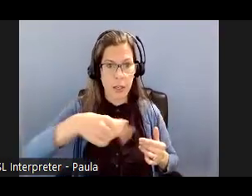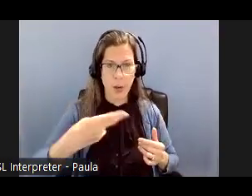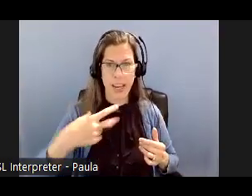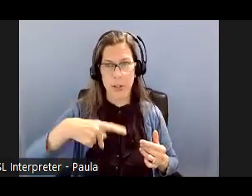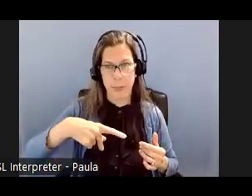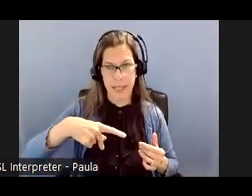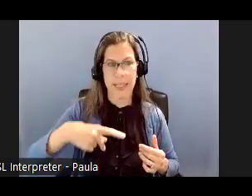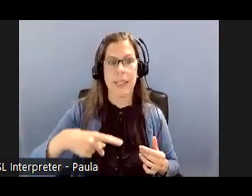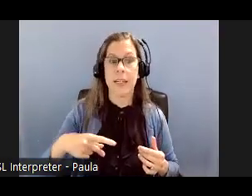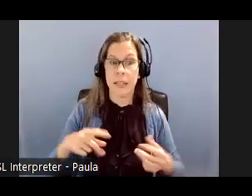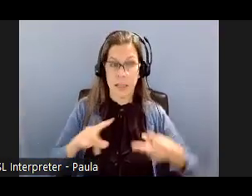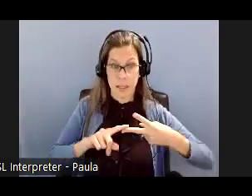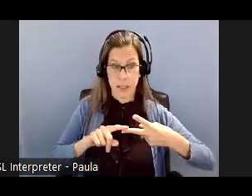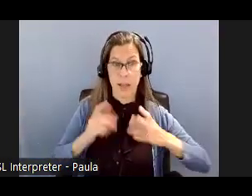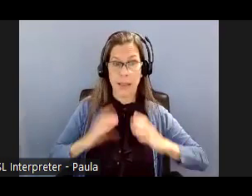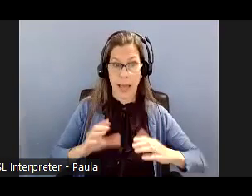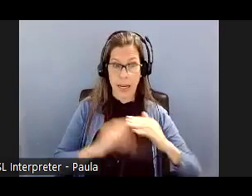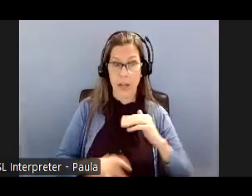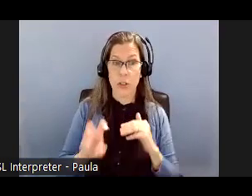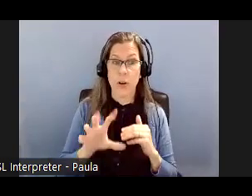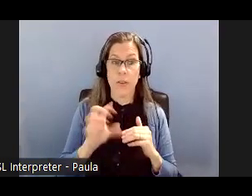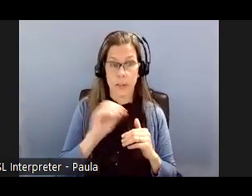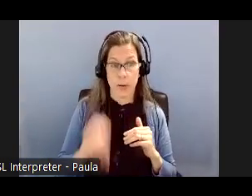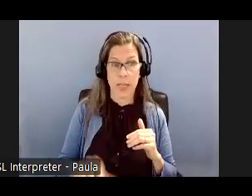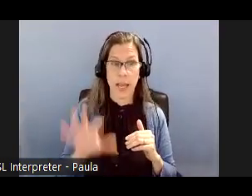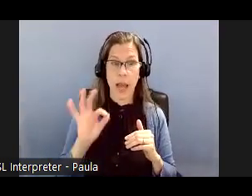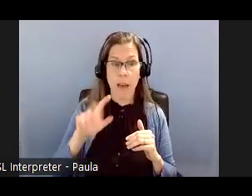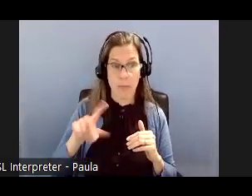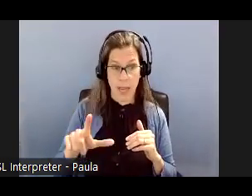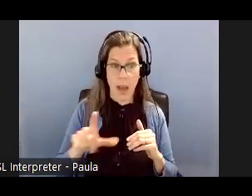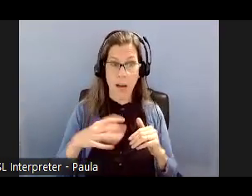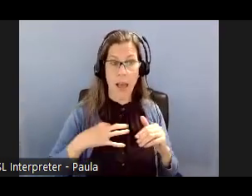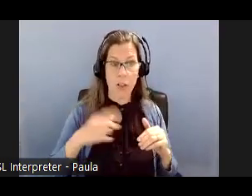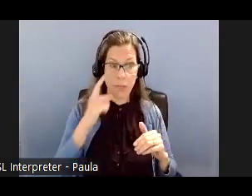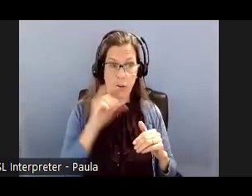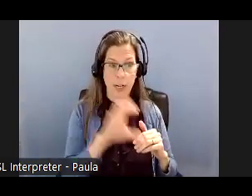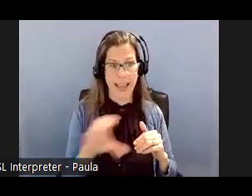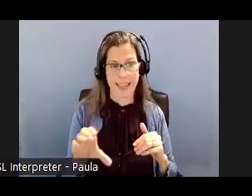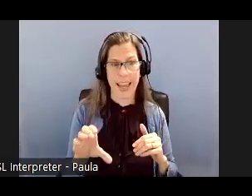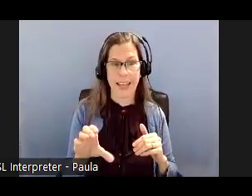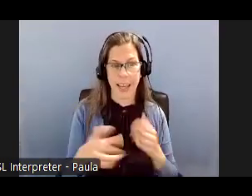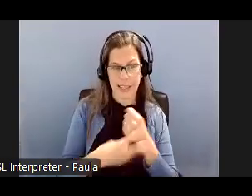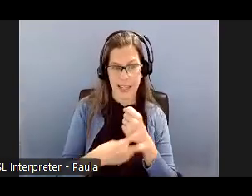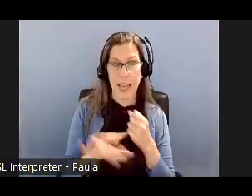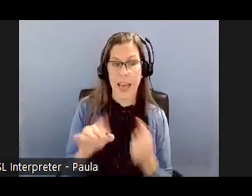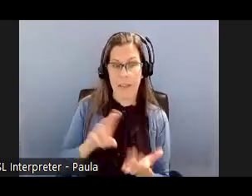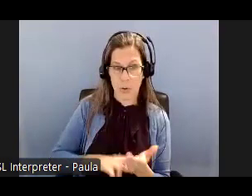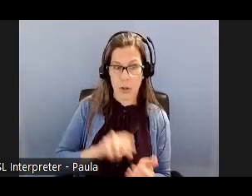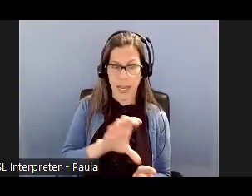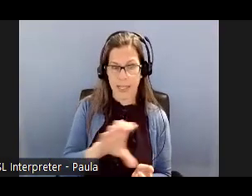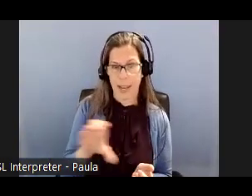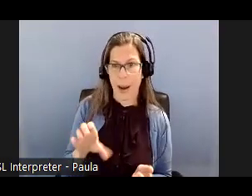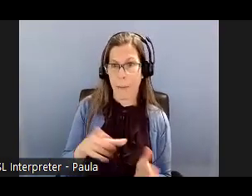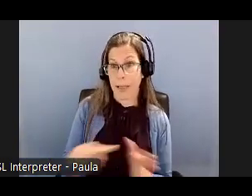under 250% of the federal poverty level are eligible for Cascade Care savings if they enroll in a Cascade Care